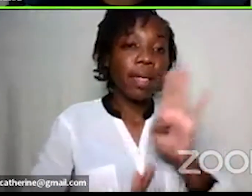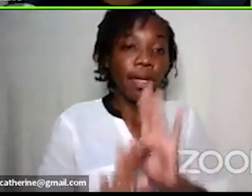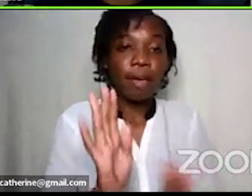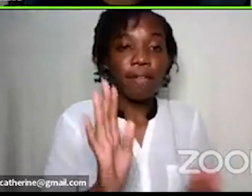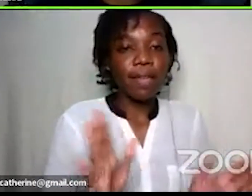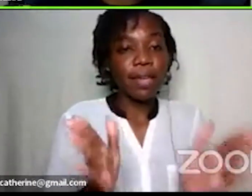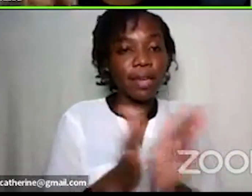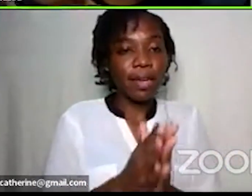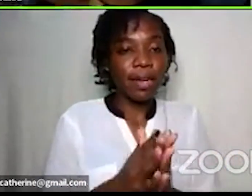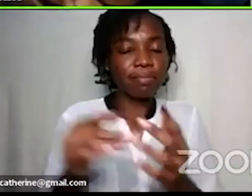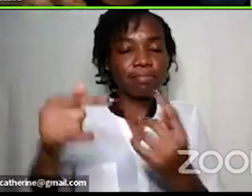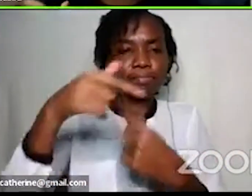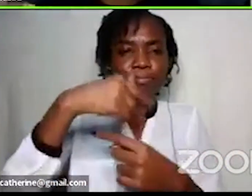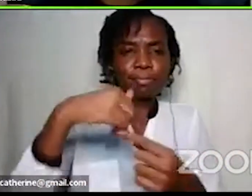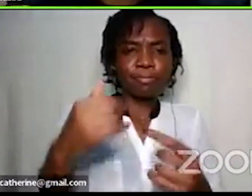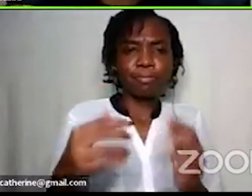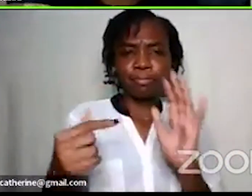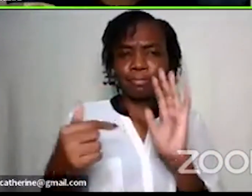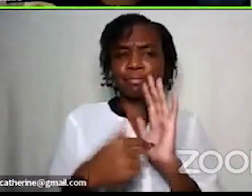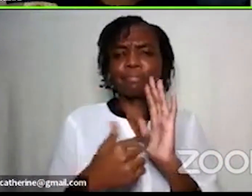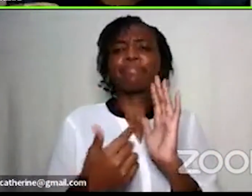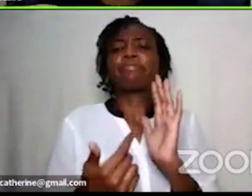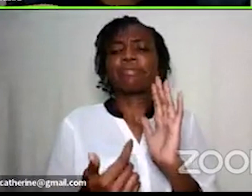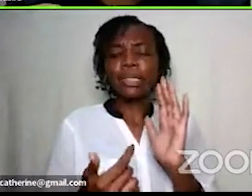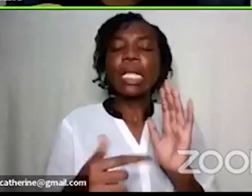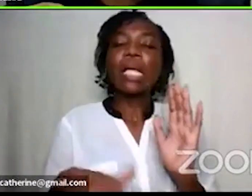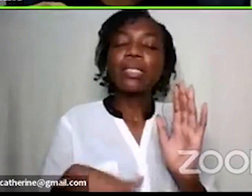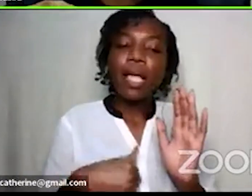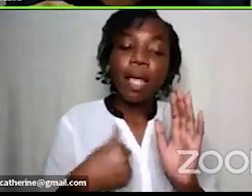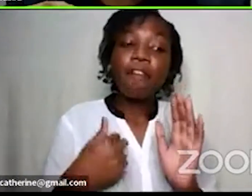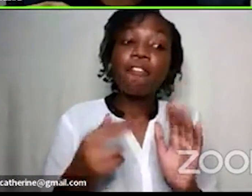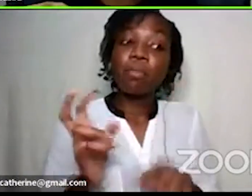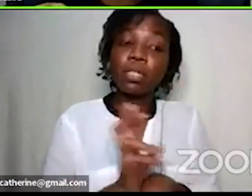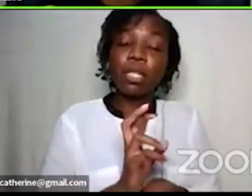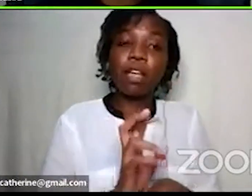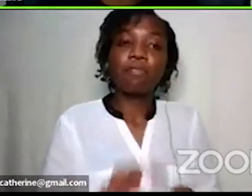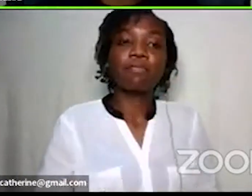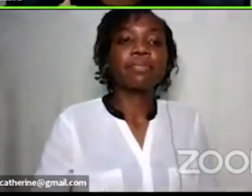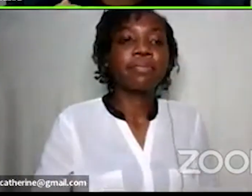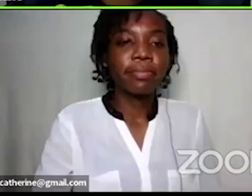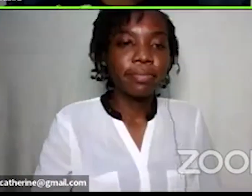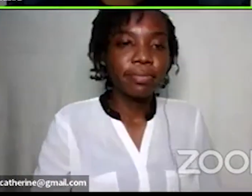peers, and similarly yourself observing, okay?